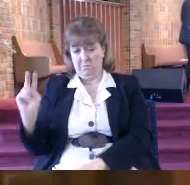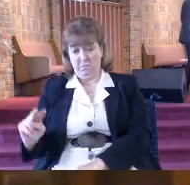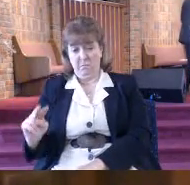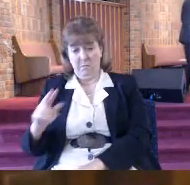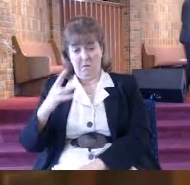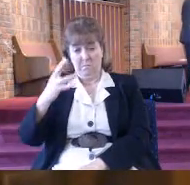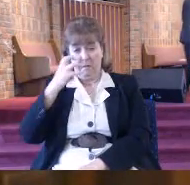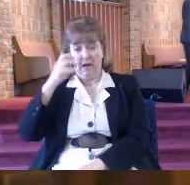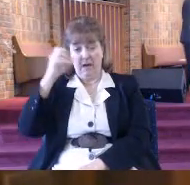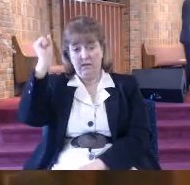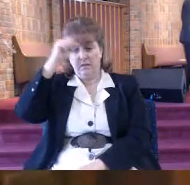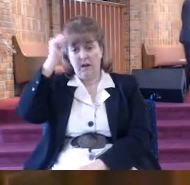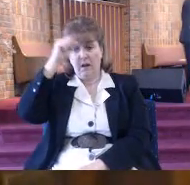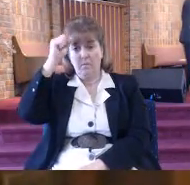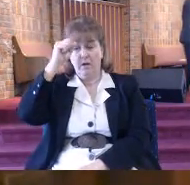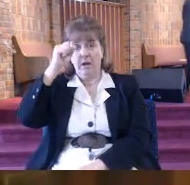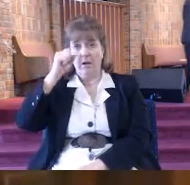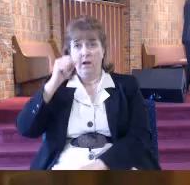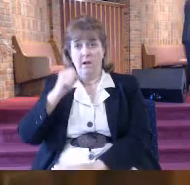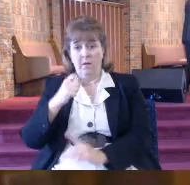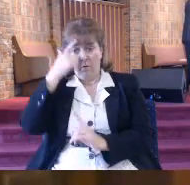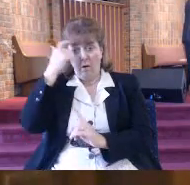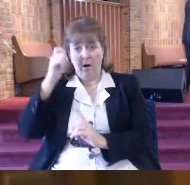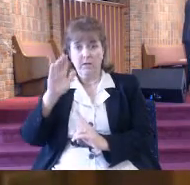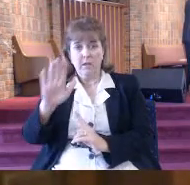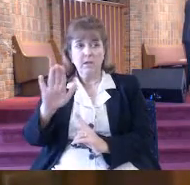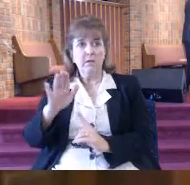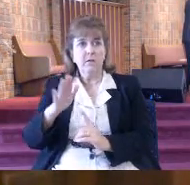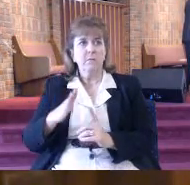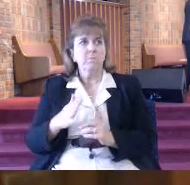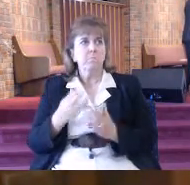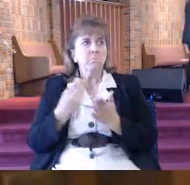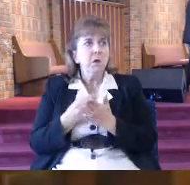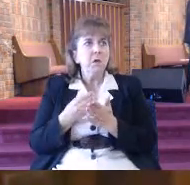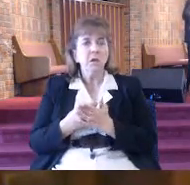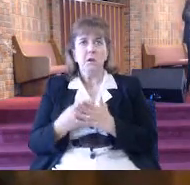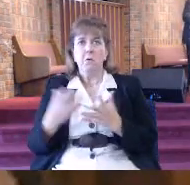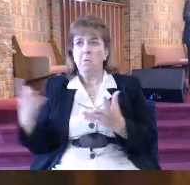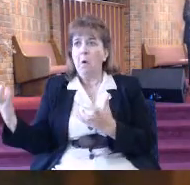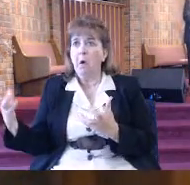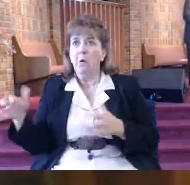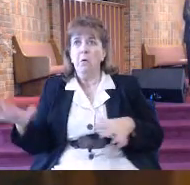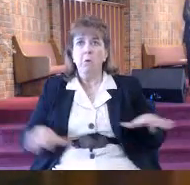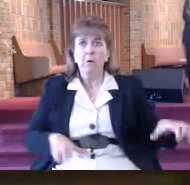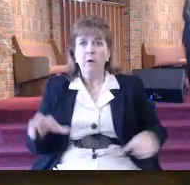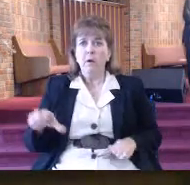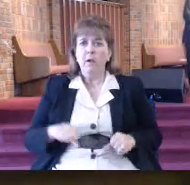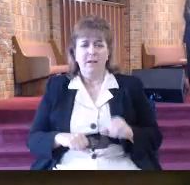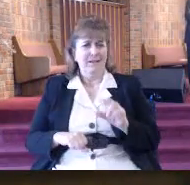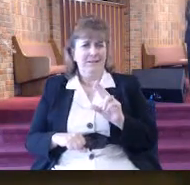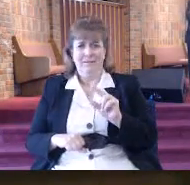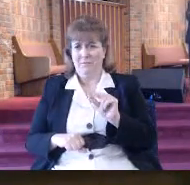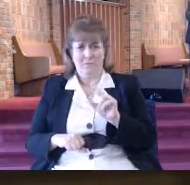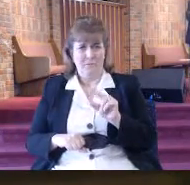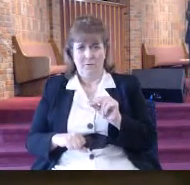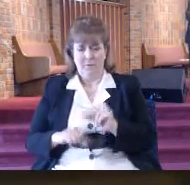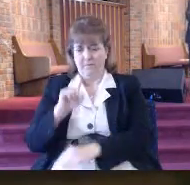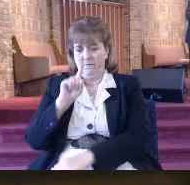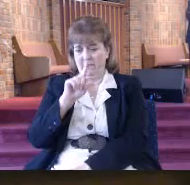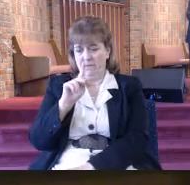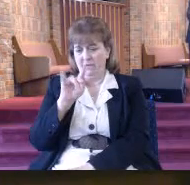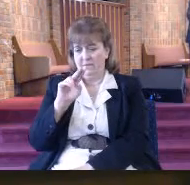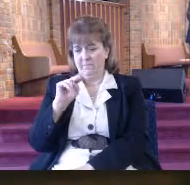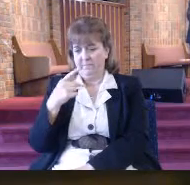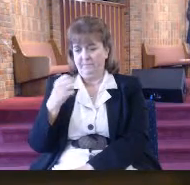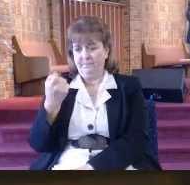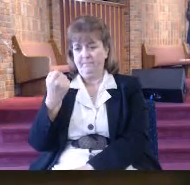of his greed or his wealth. Rather, 1 Kings chapter 11 tells us